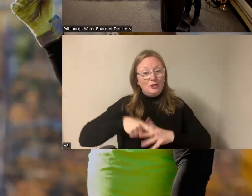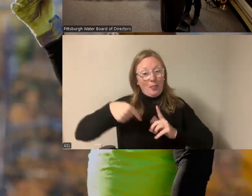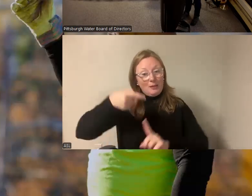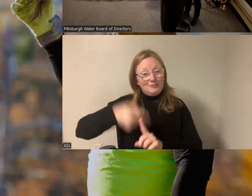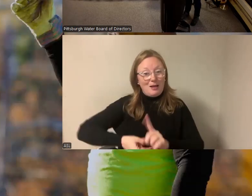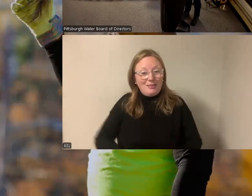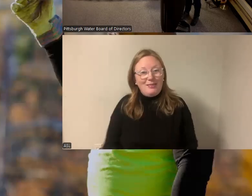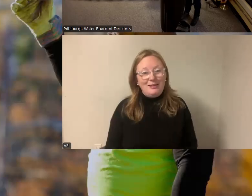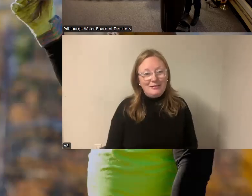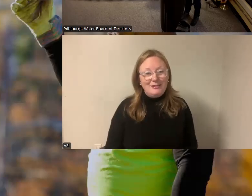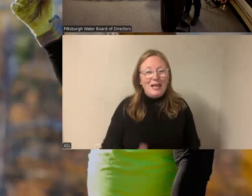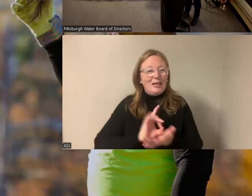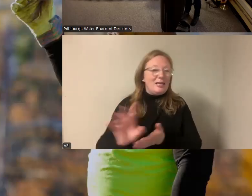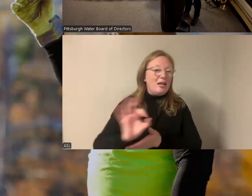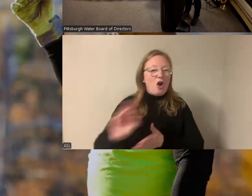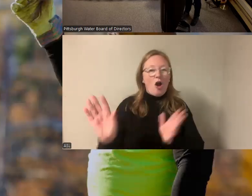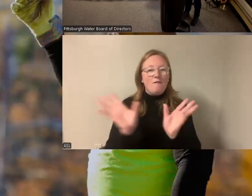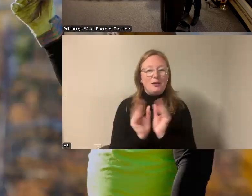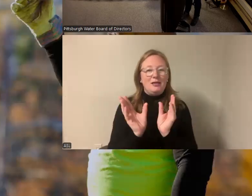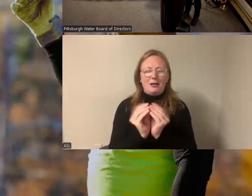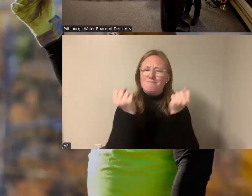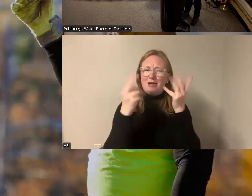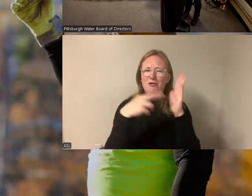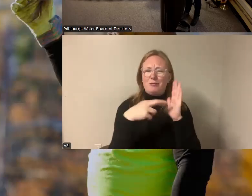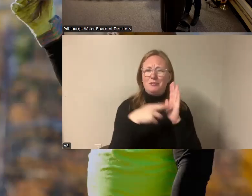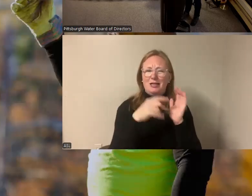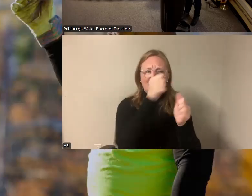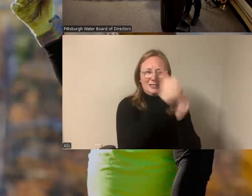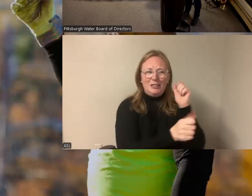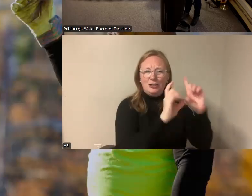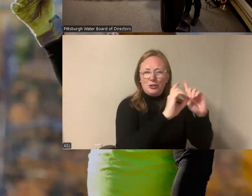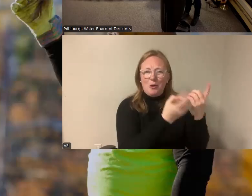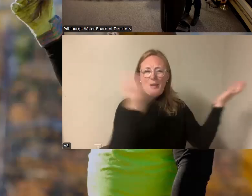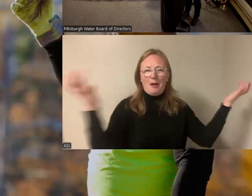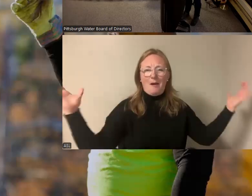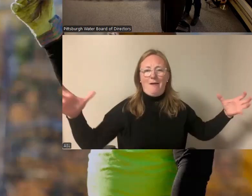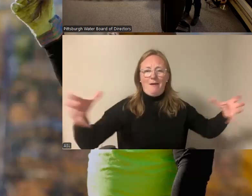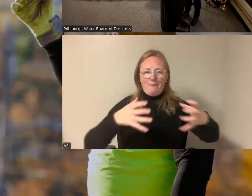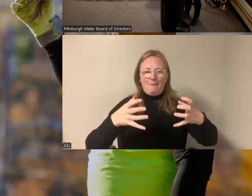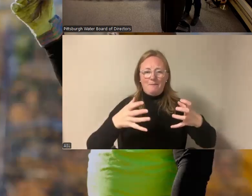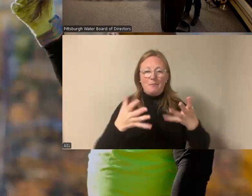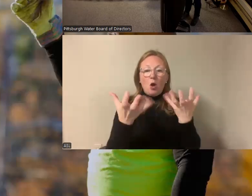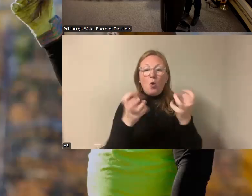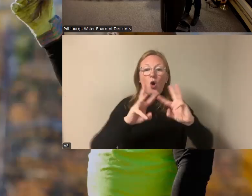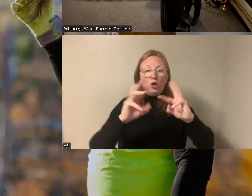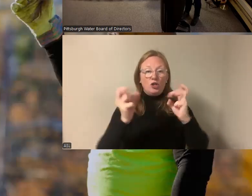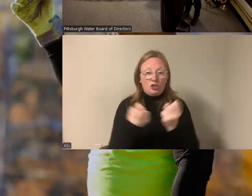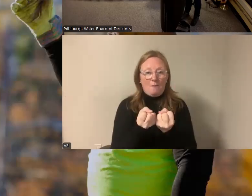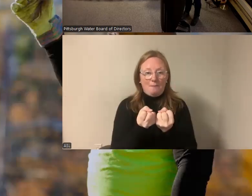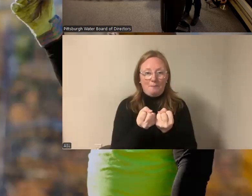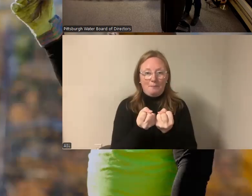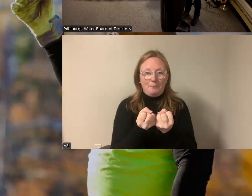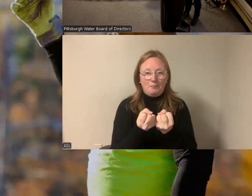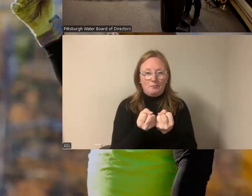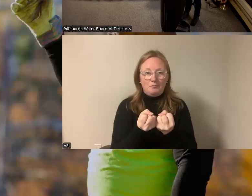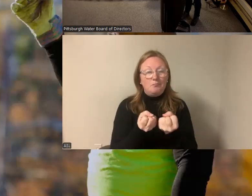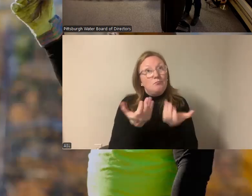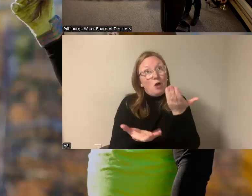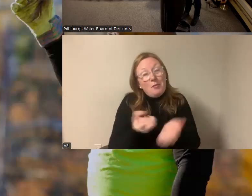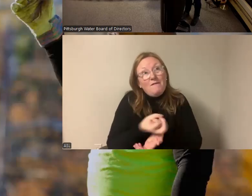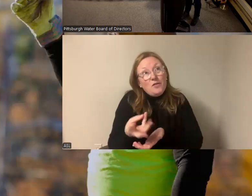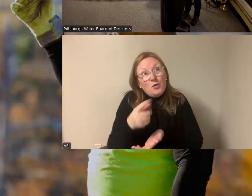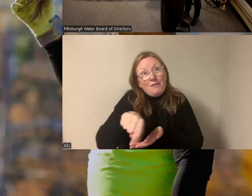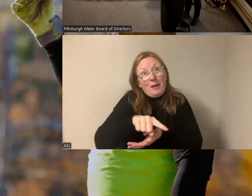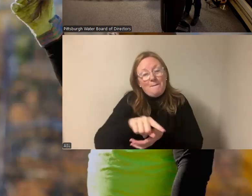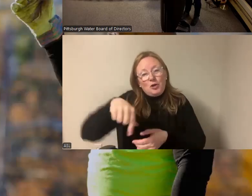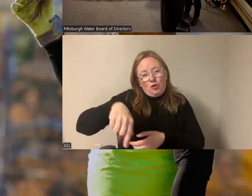We had a kickoff meeting with many of the representatives of those departments. And I plan to have a workshop held here, probably a couple of them in